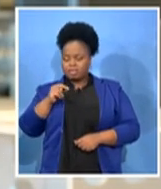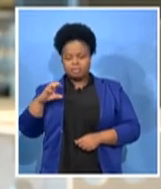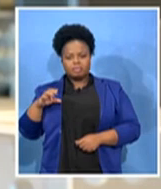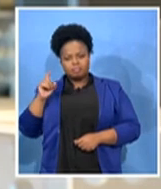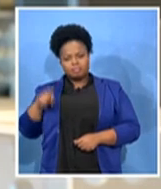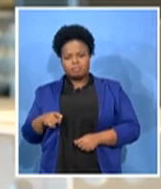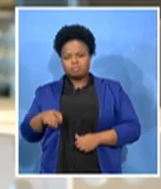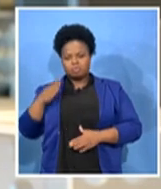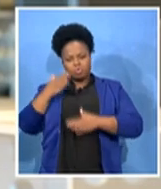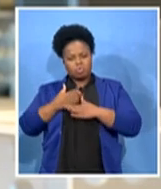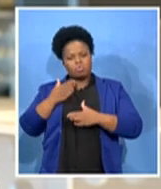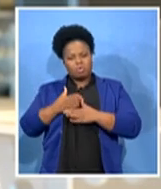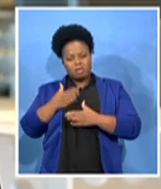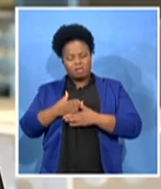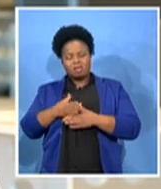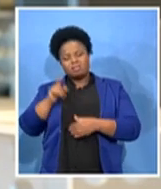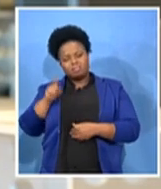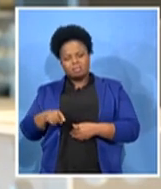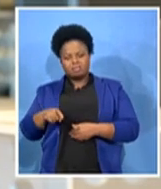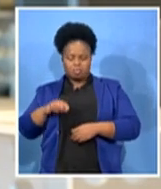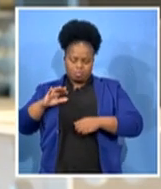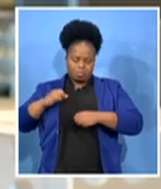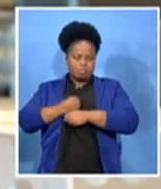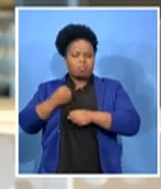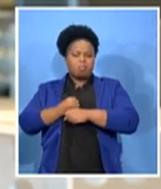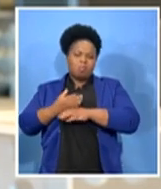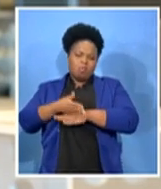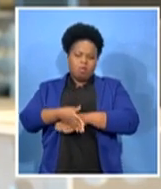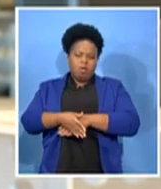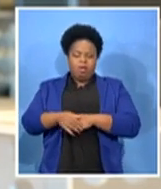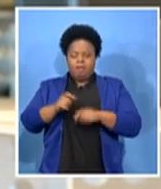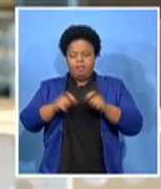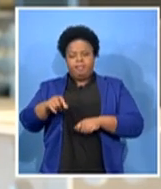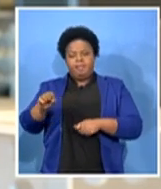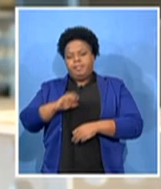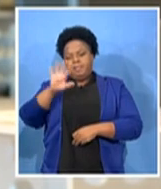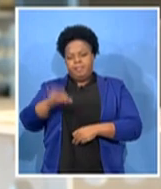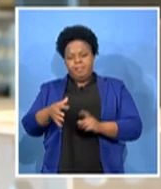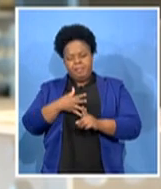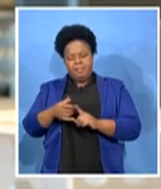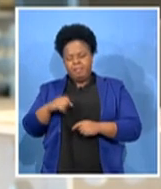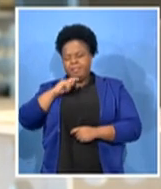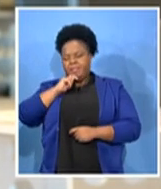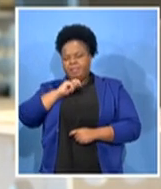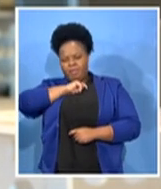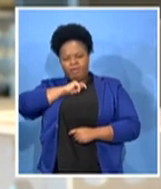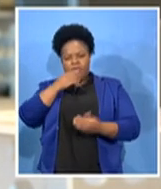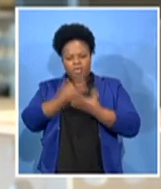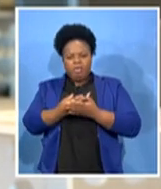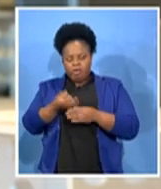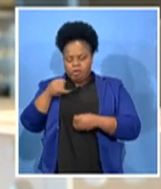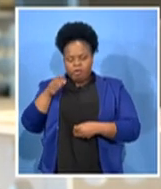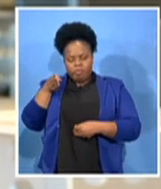really convince a lot of South Africans that it is still the party that is able to obviously